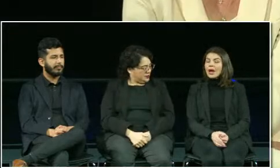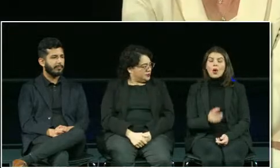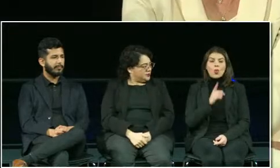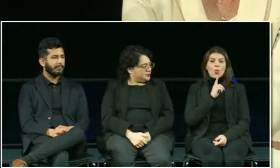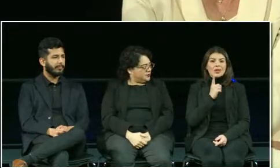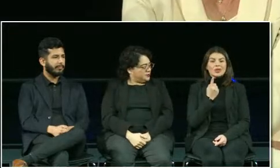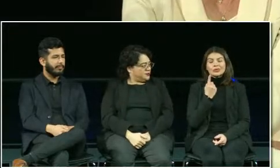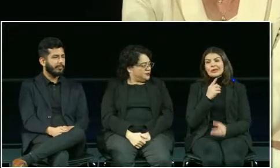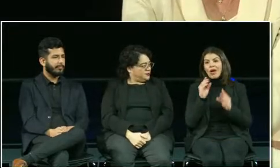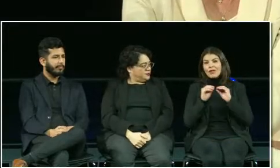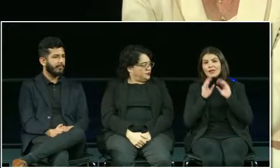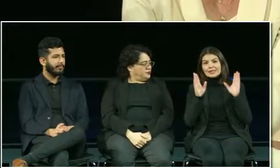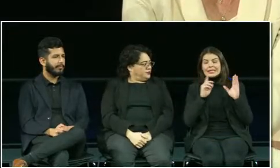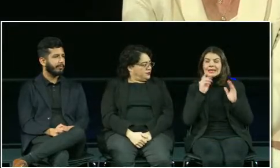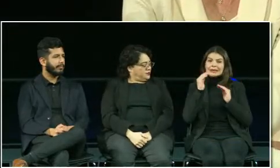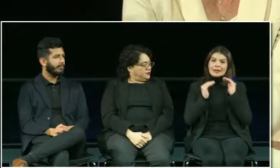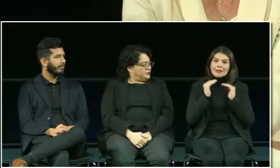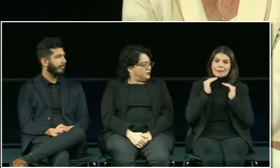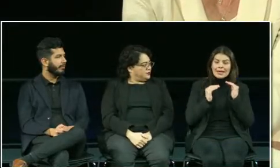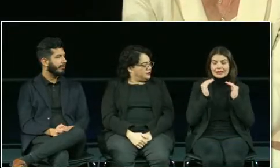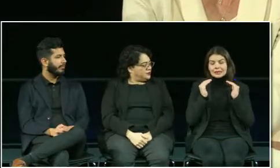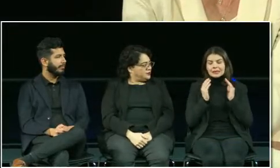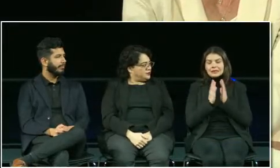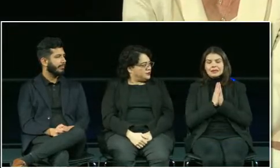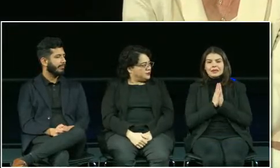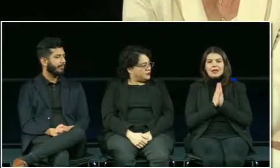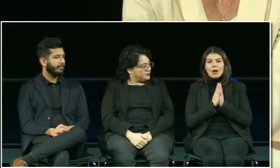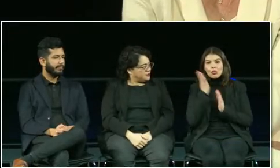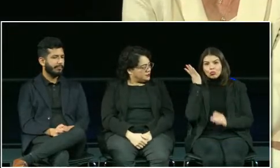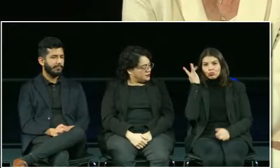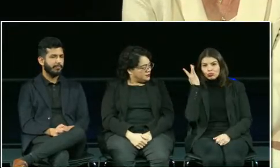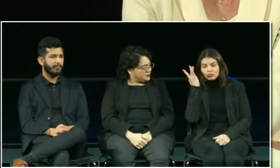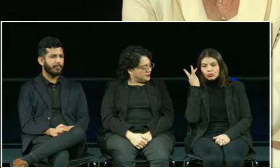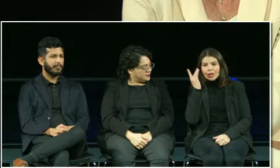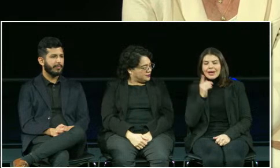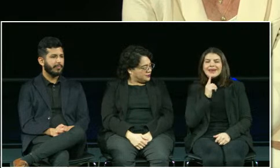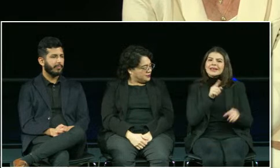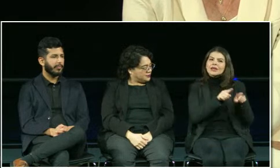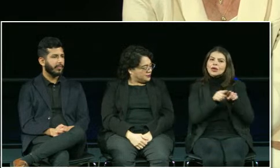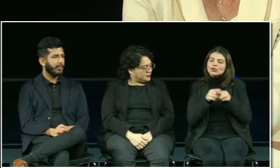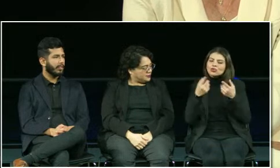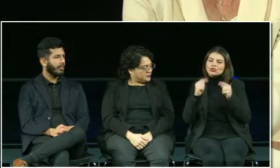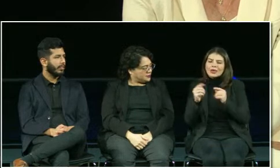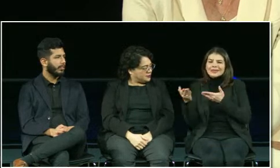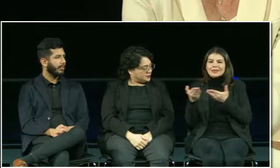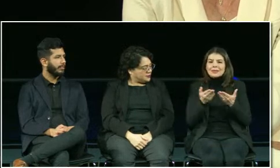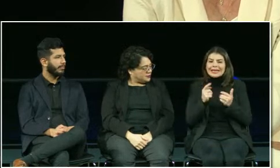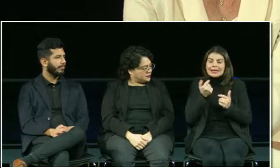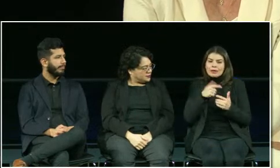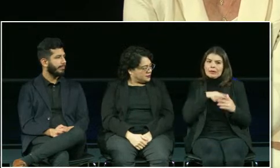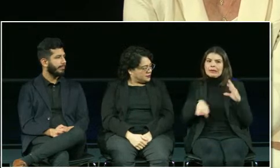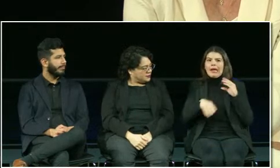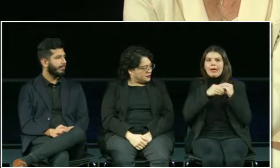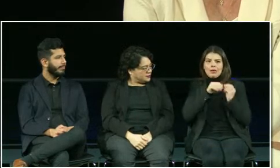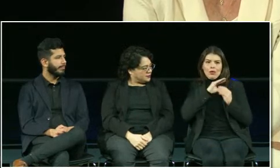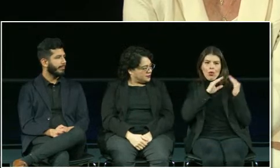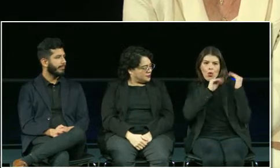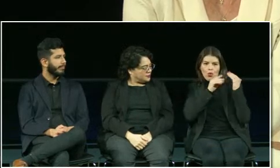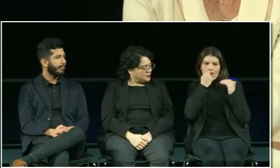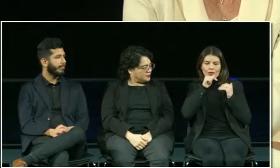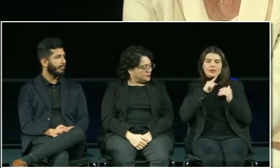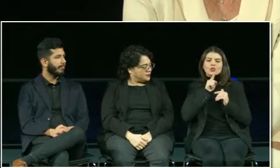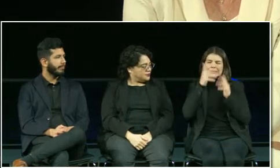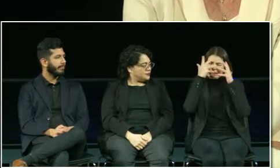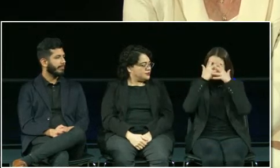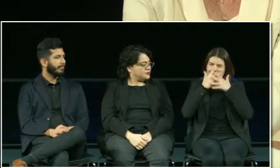was obviously a balance because, and also trying to bring in a little bit of hope in this very dark